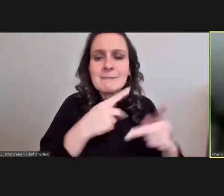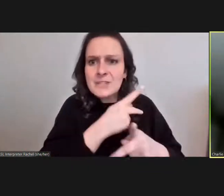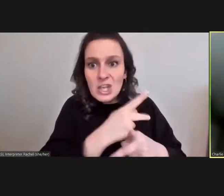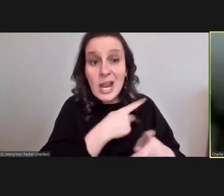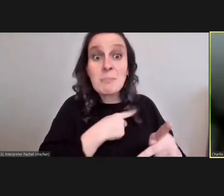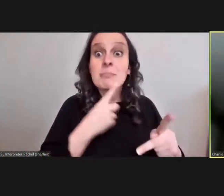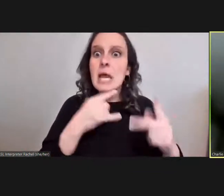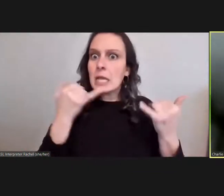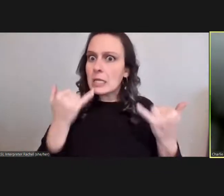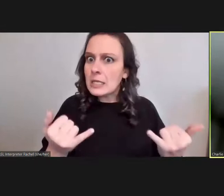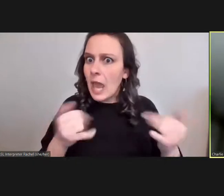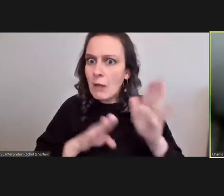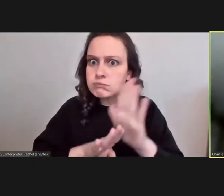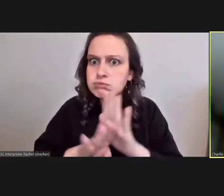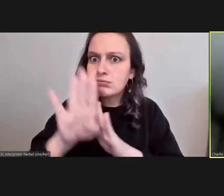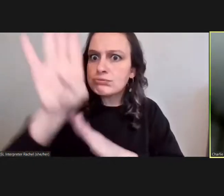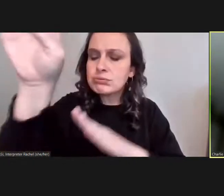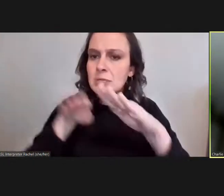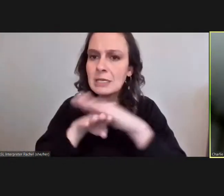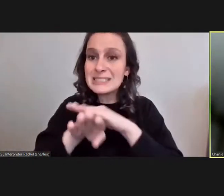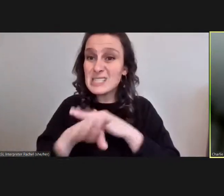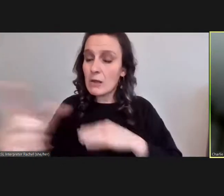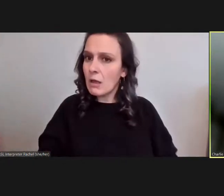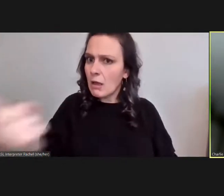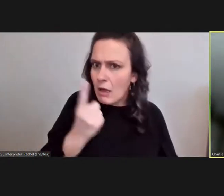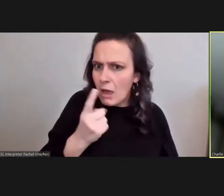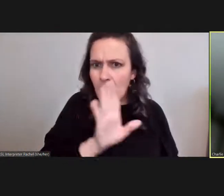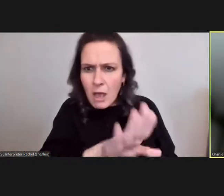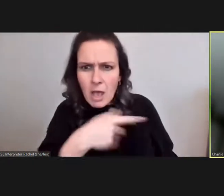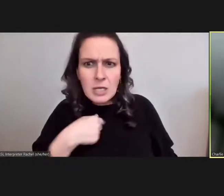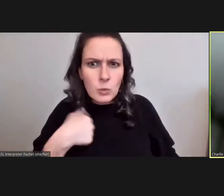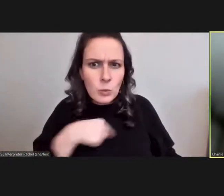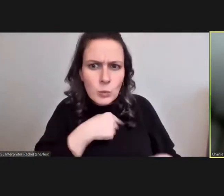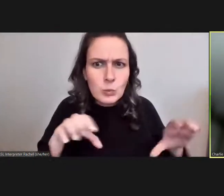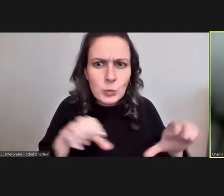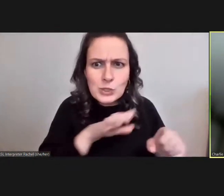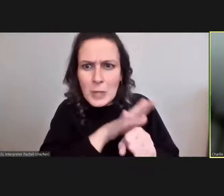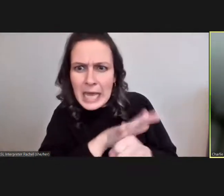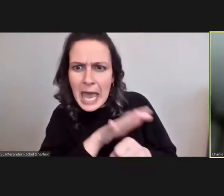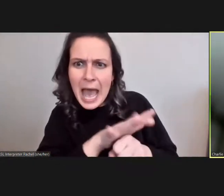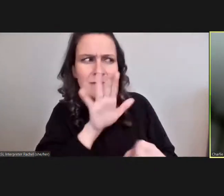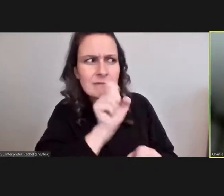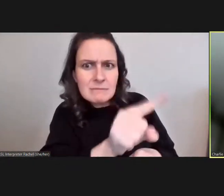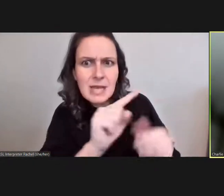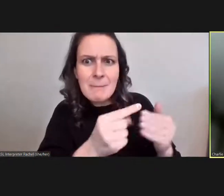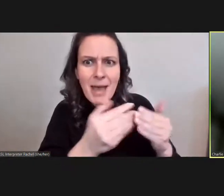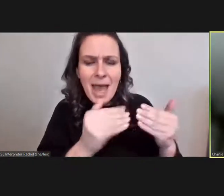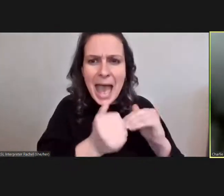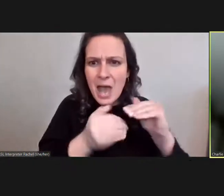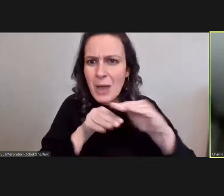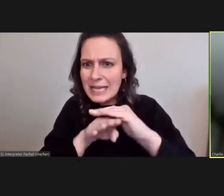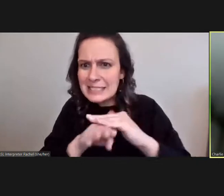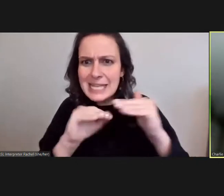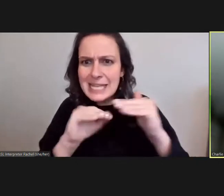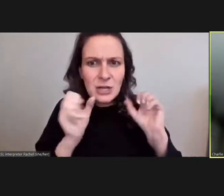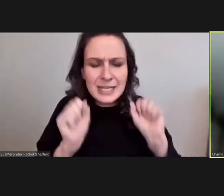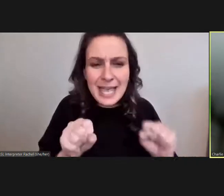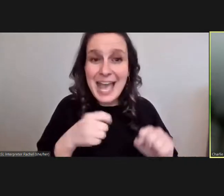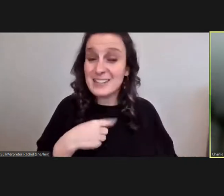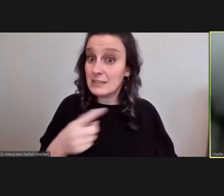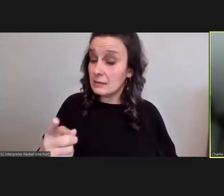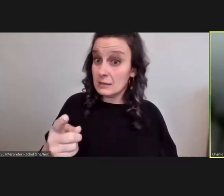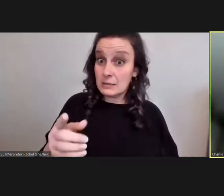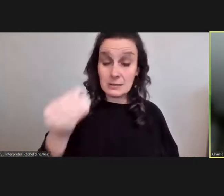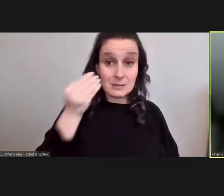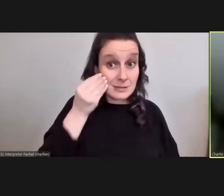coming to us and asking us, did we do enough? Did we do enough accessibility wise? Which doesn't happen very